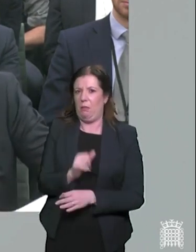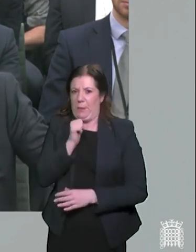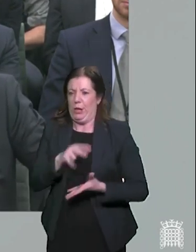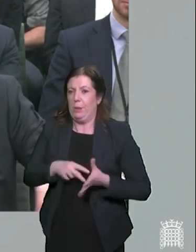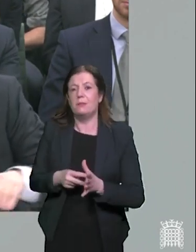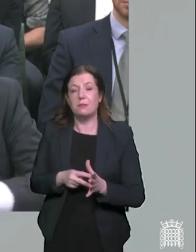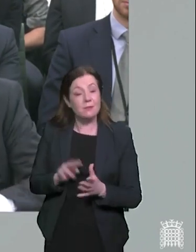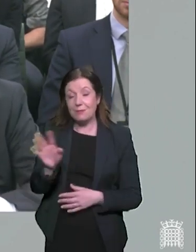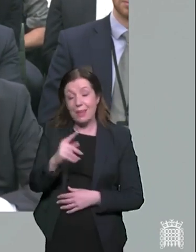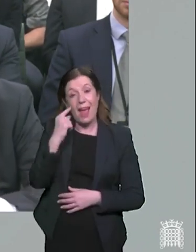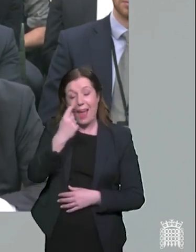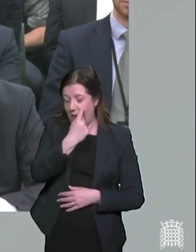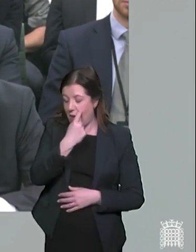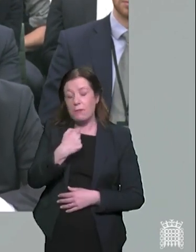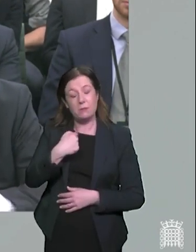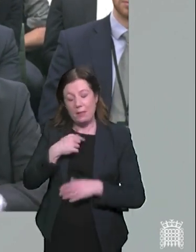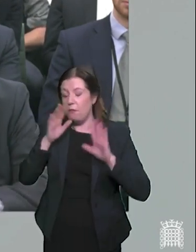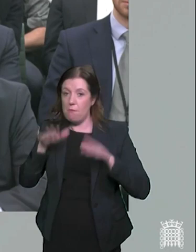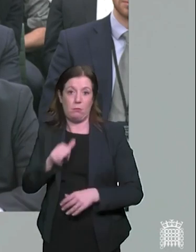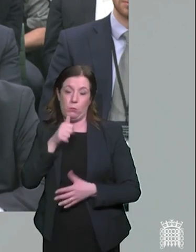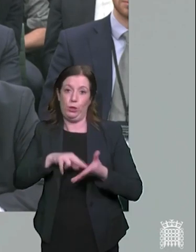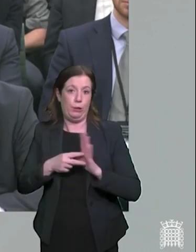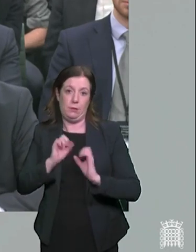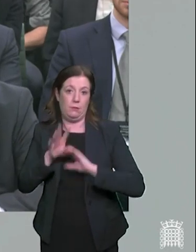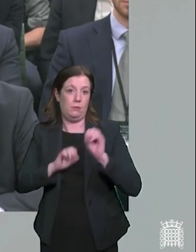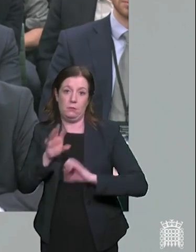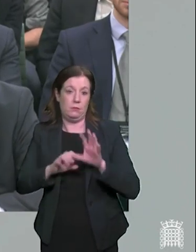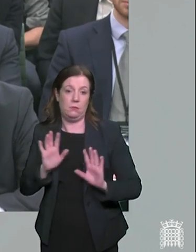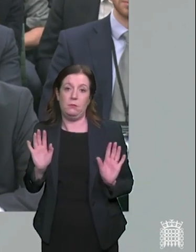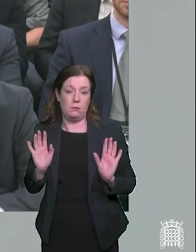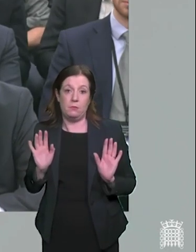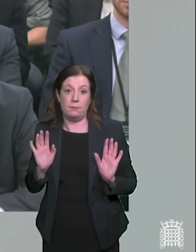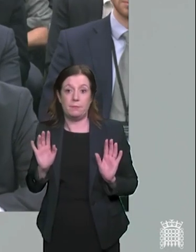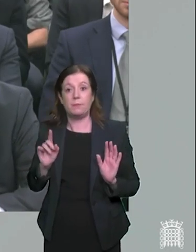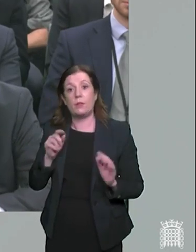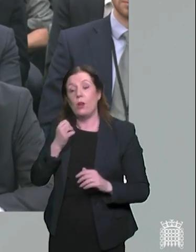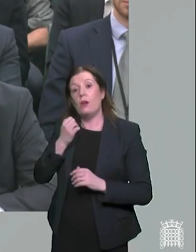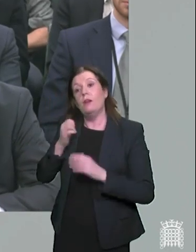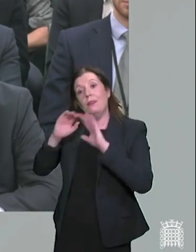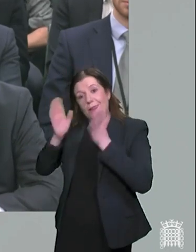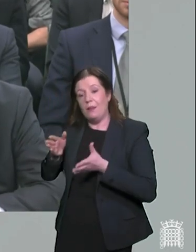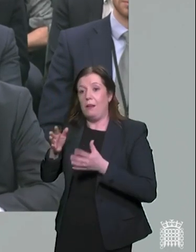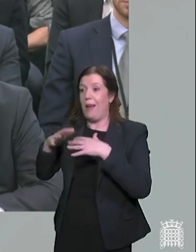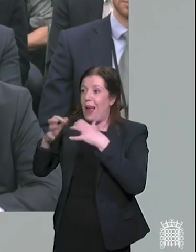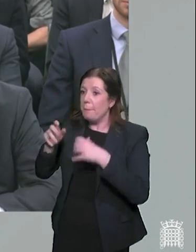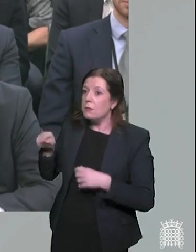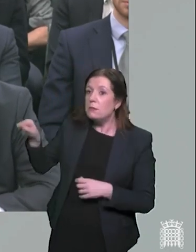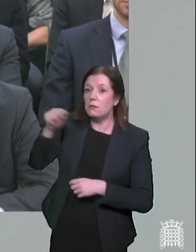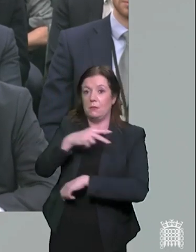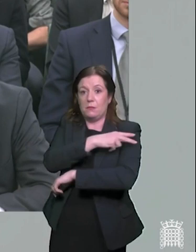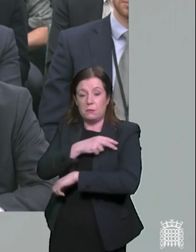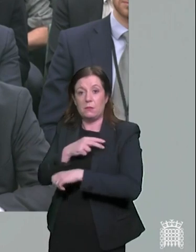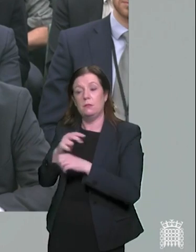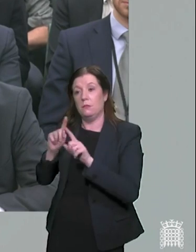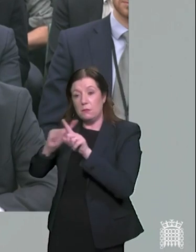evidence shows. Whatever we got wrong, I believe that officials in Number 10 and the Cabinet Office, and indeed all